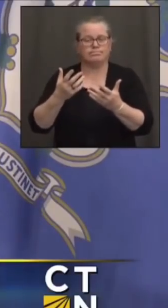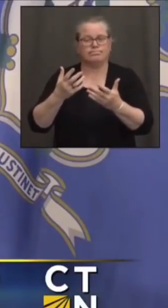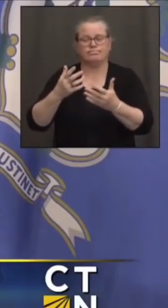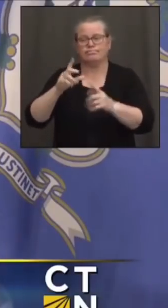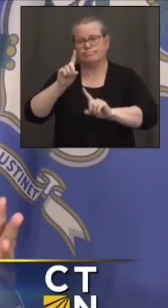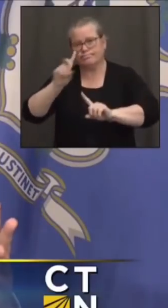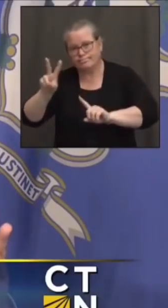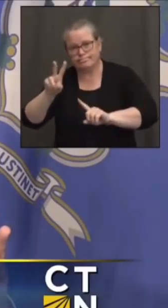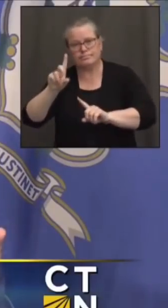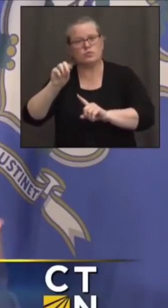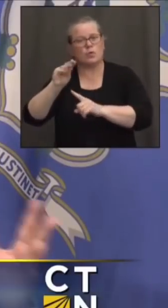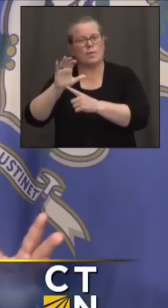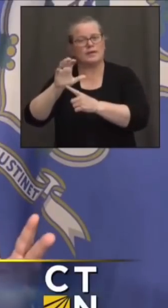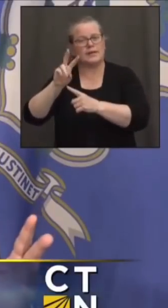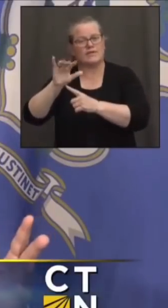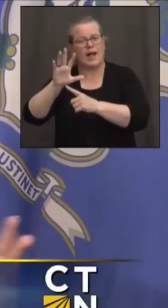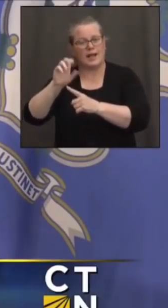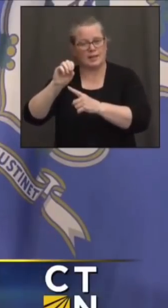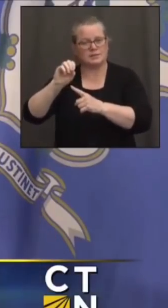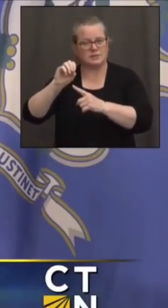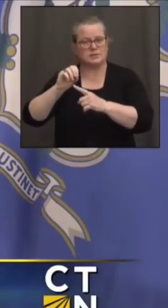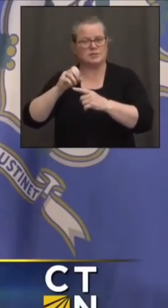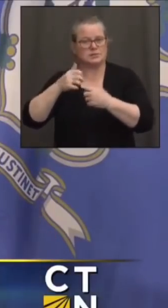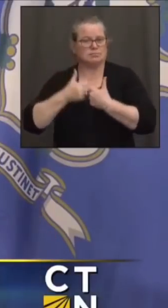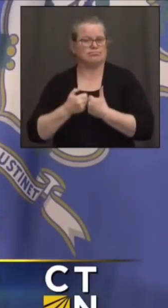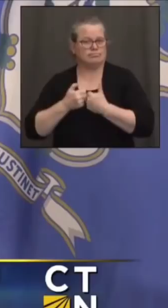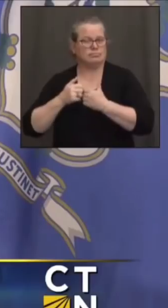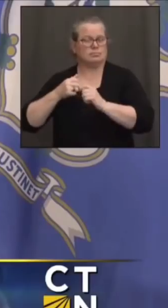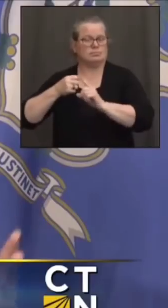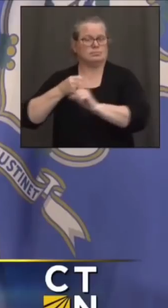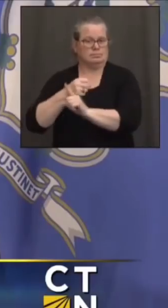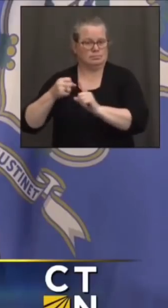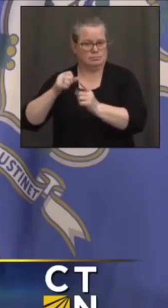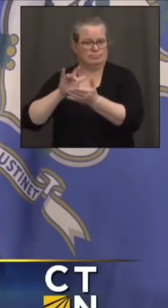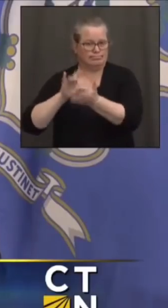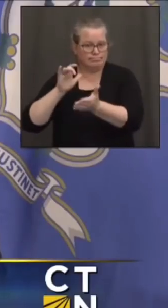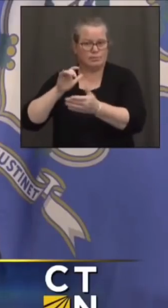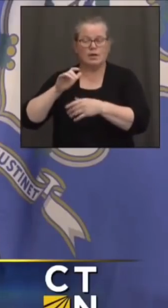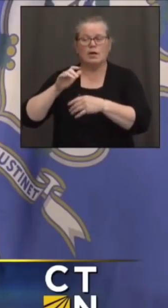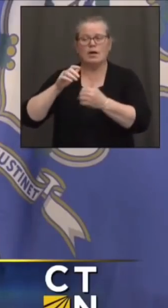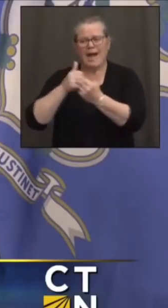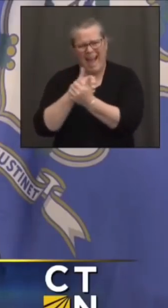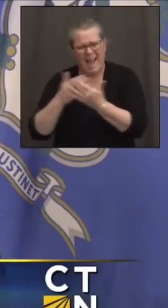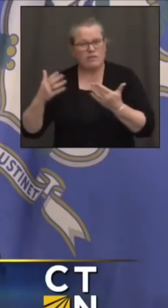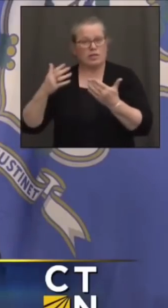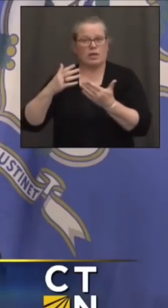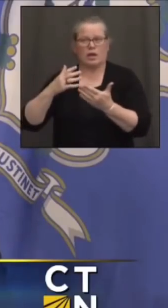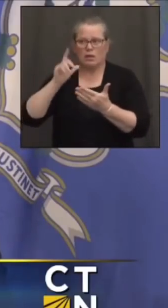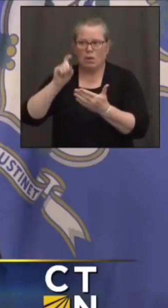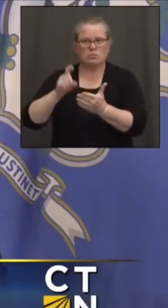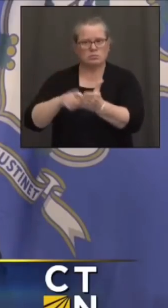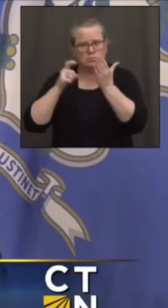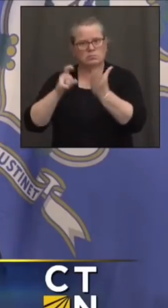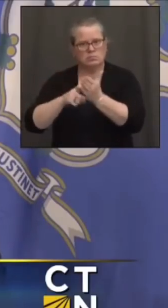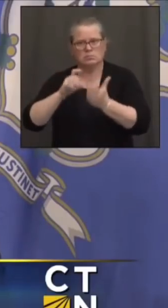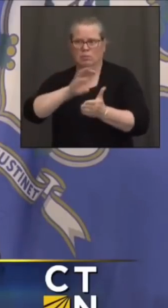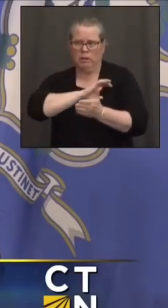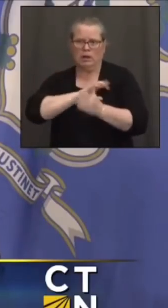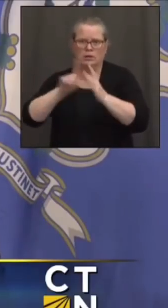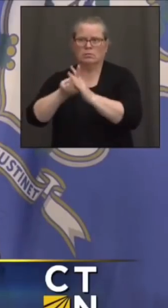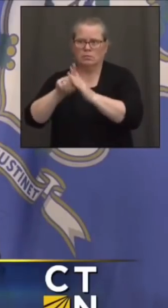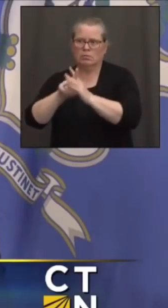domestic abuse, everything is not just a police action, that we have the right people going there to make sure